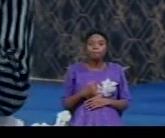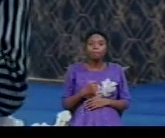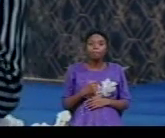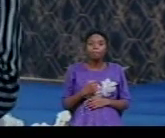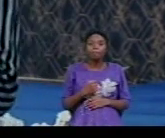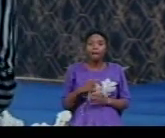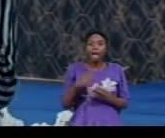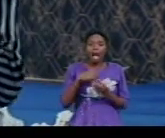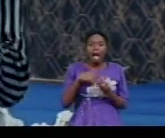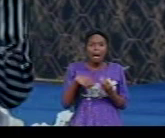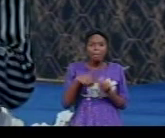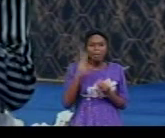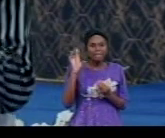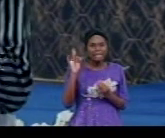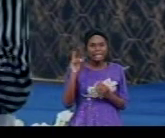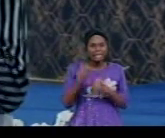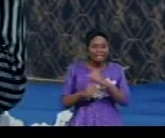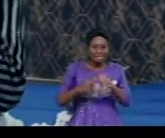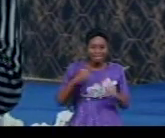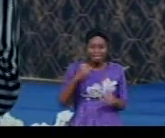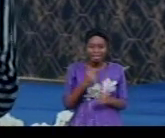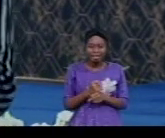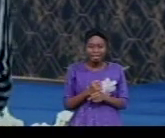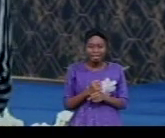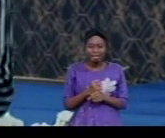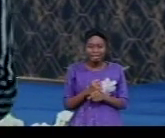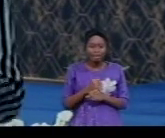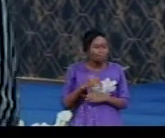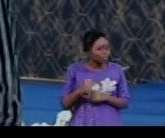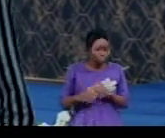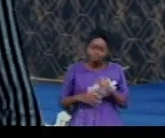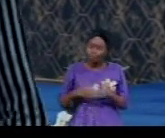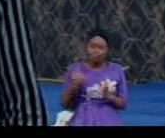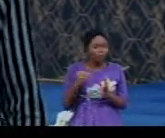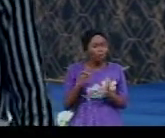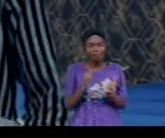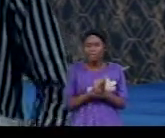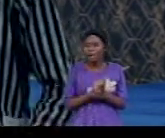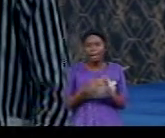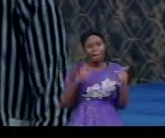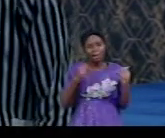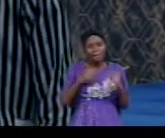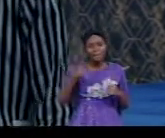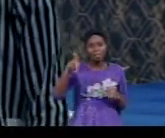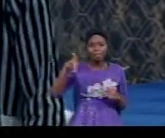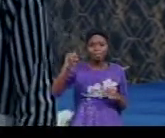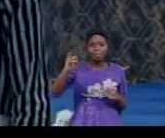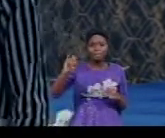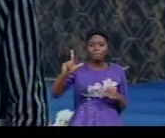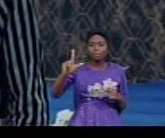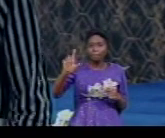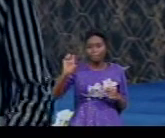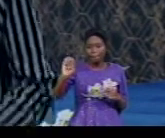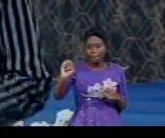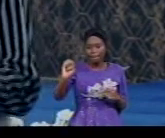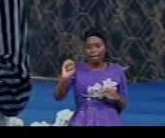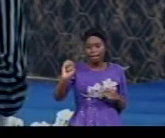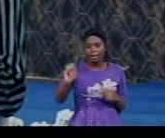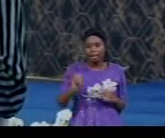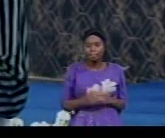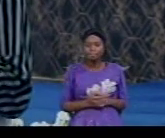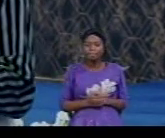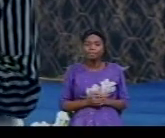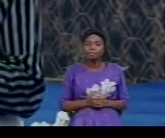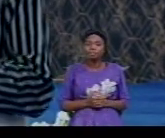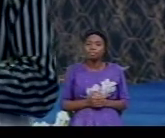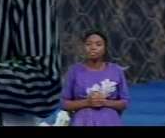About 18 years suffering of tap pain, pie, as I was told from the medical examination.